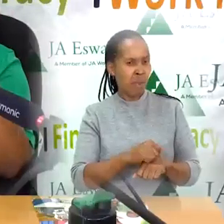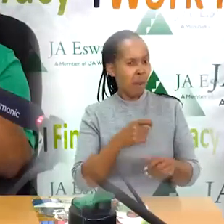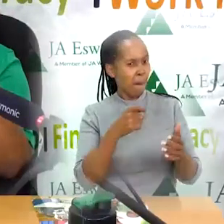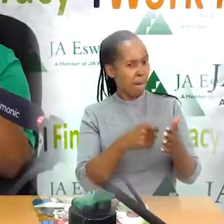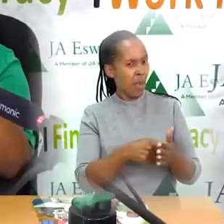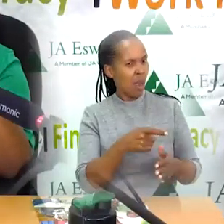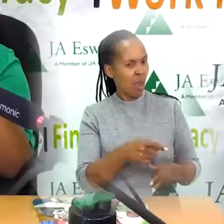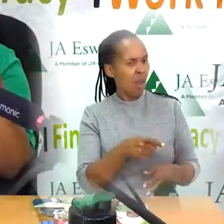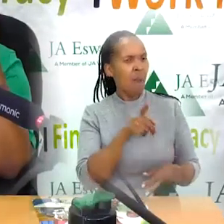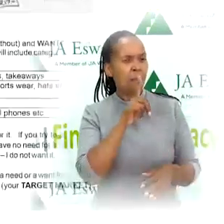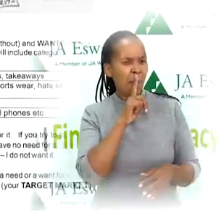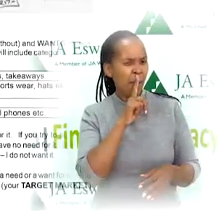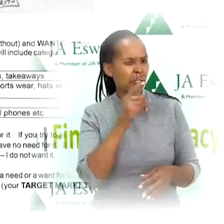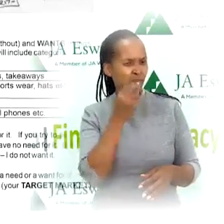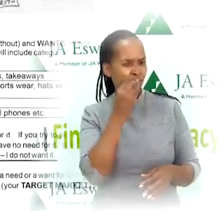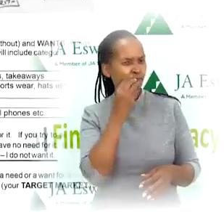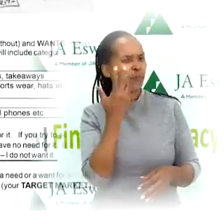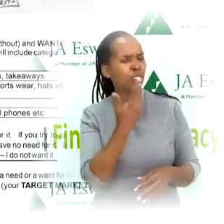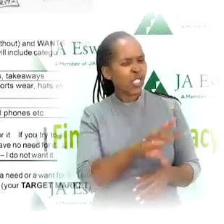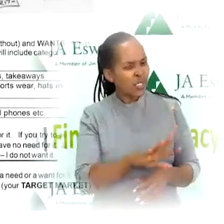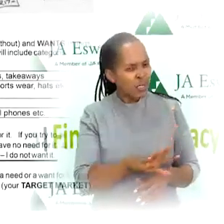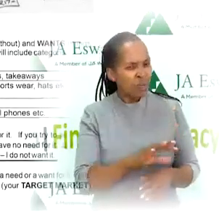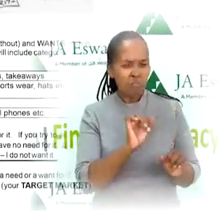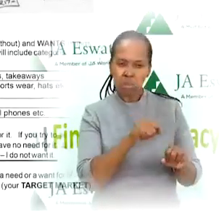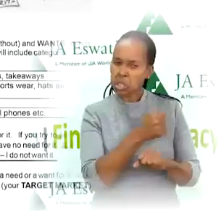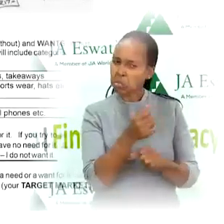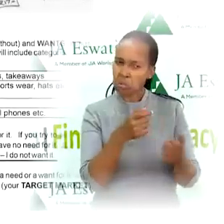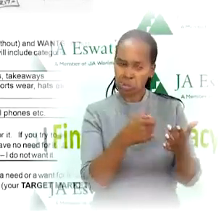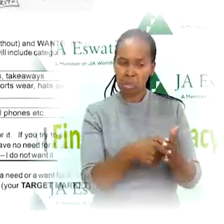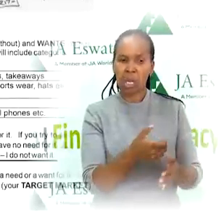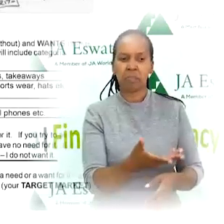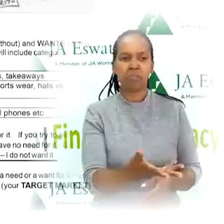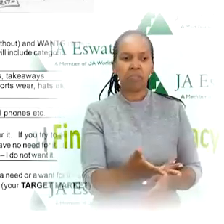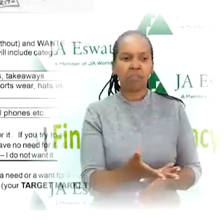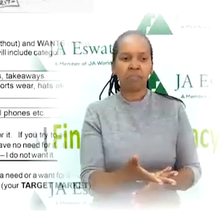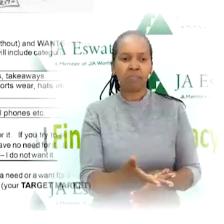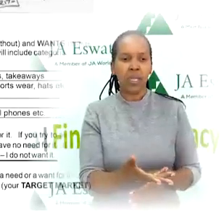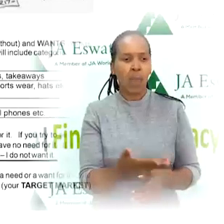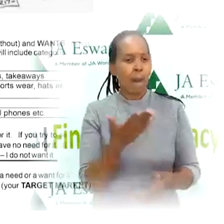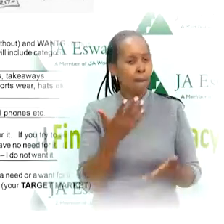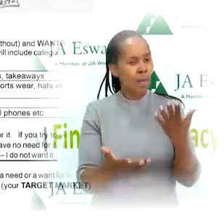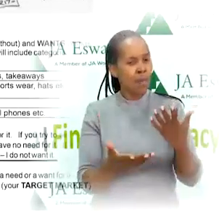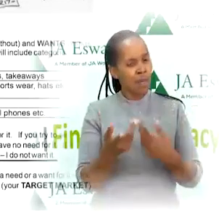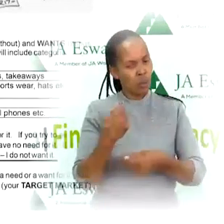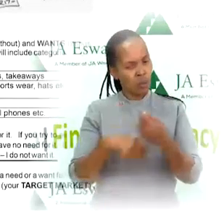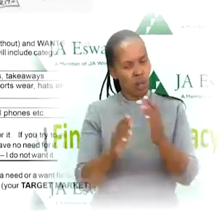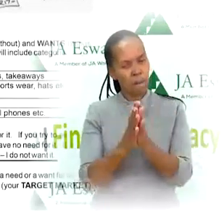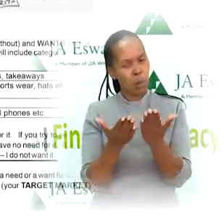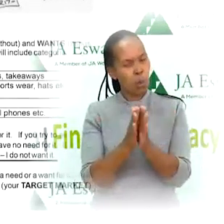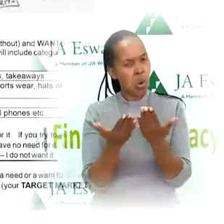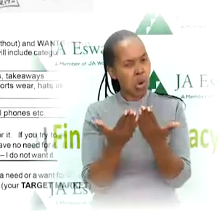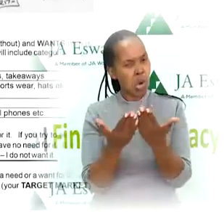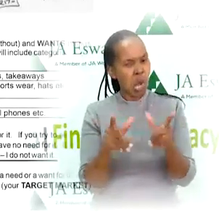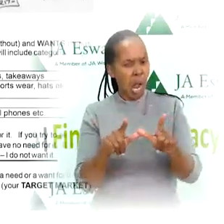sale at the end of the day. If you try to sell me a book in a language I'm unable to read, you won't make